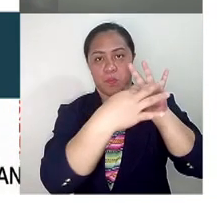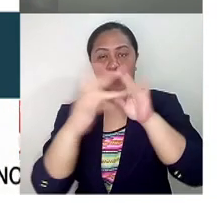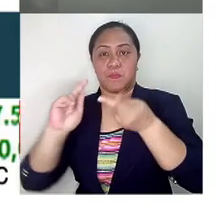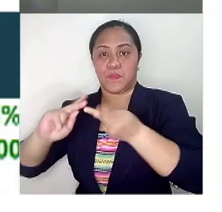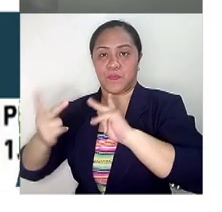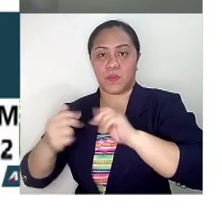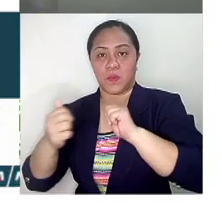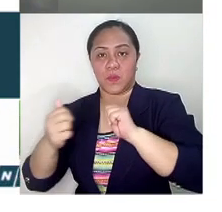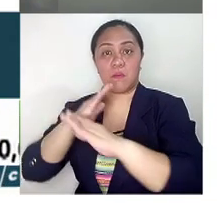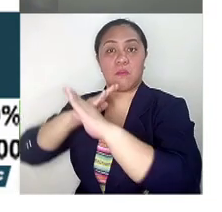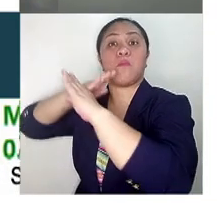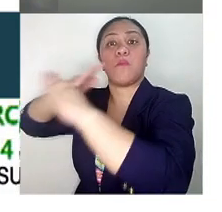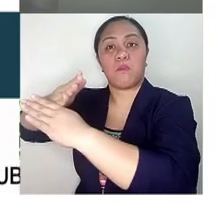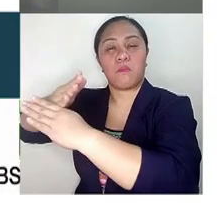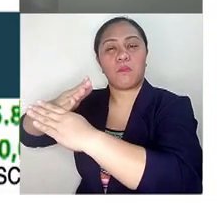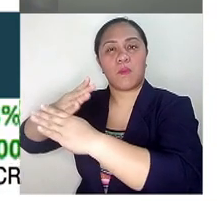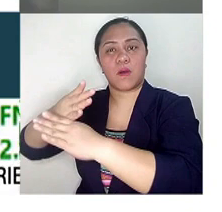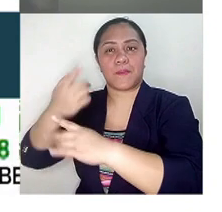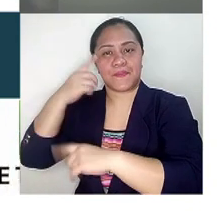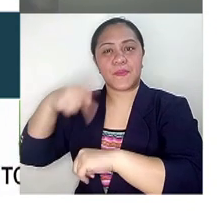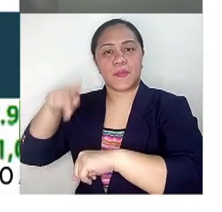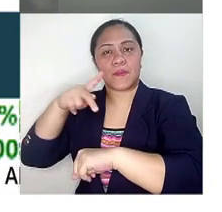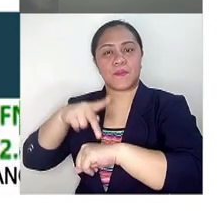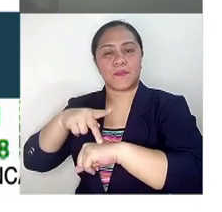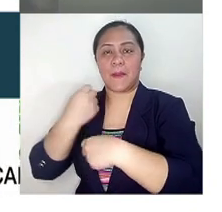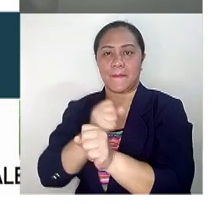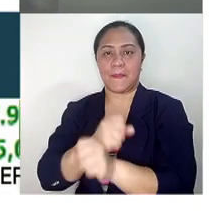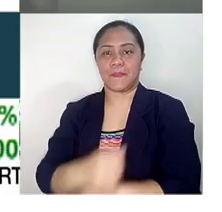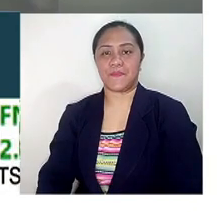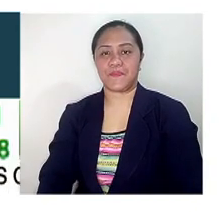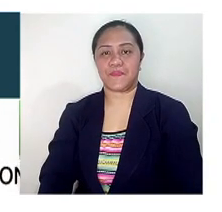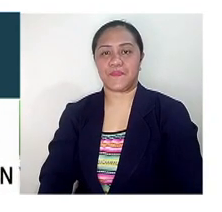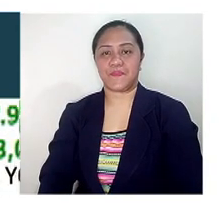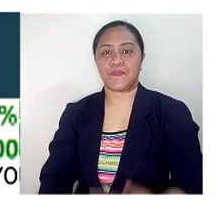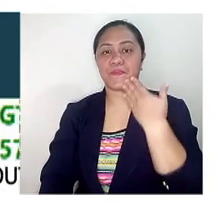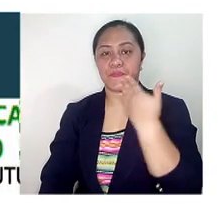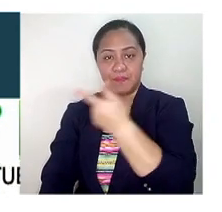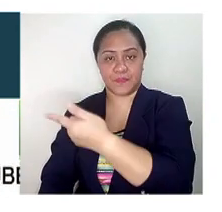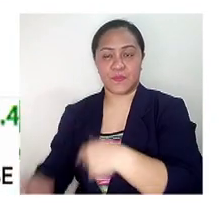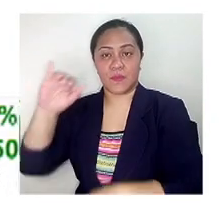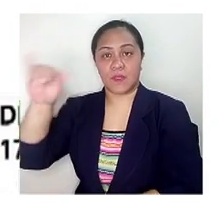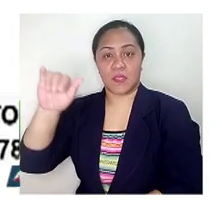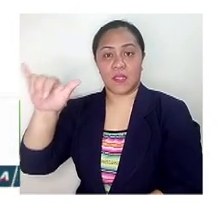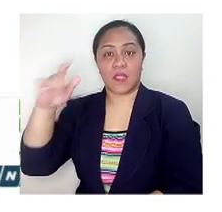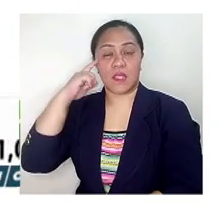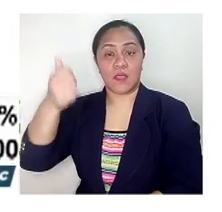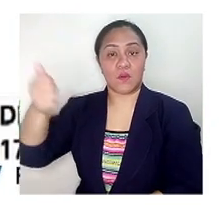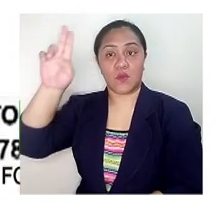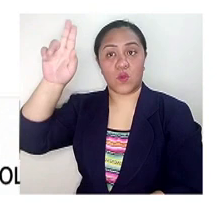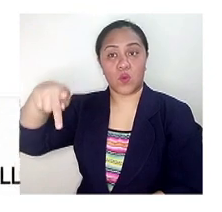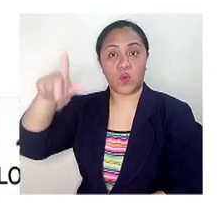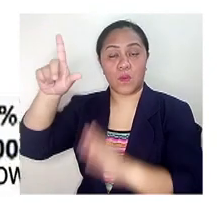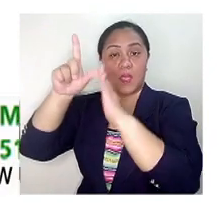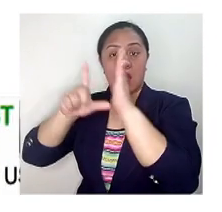from the challenge that this creates. Dr. J. Batumbacal, Director of the UP Institute for Maritime Affairs and Law of the Sea